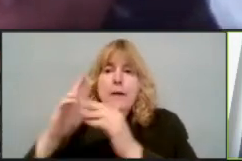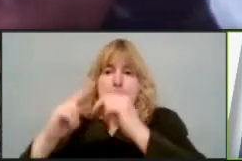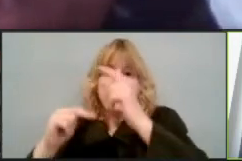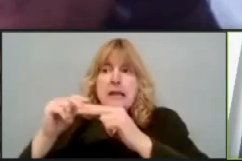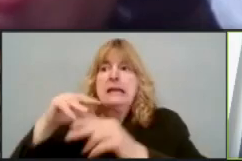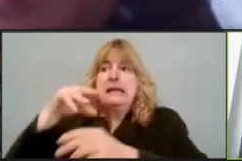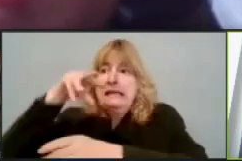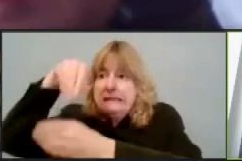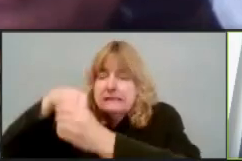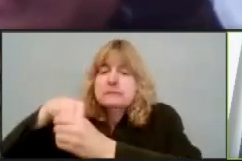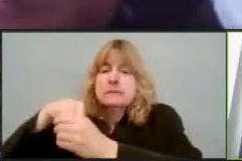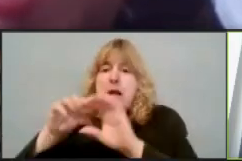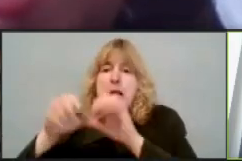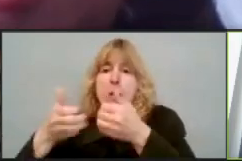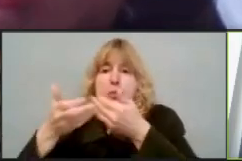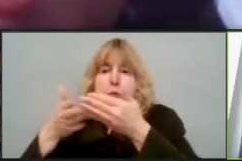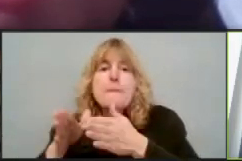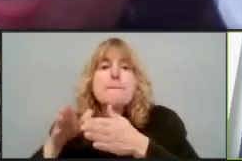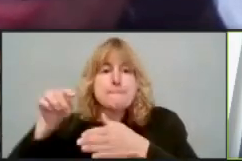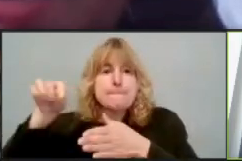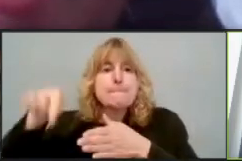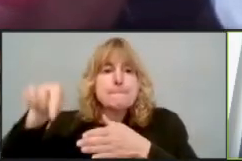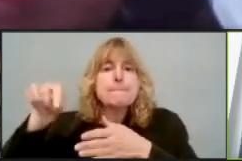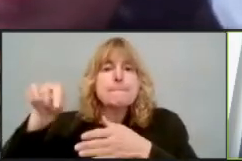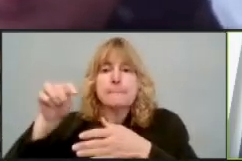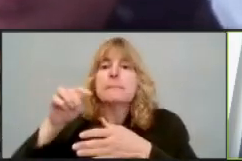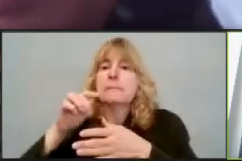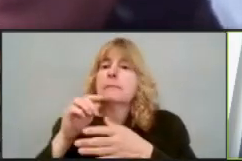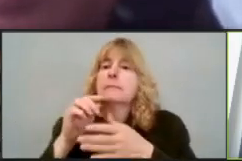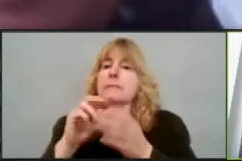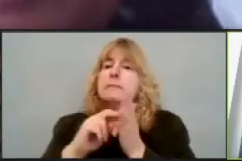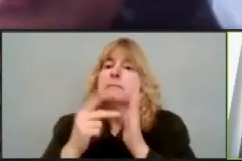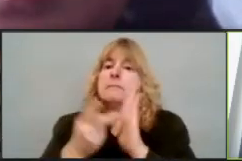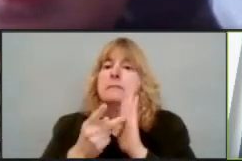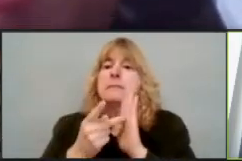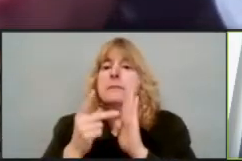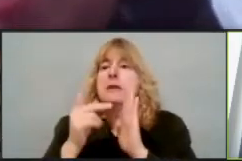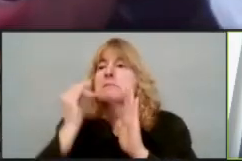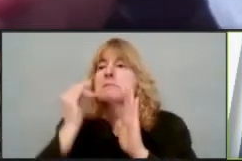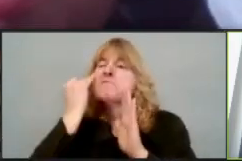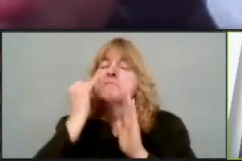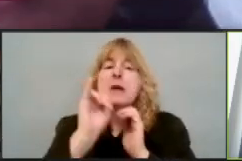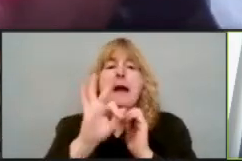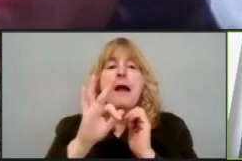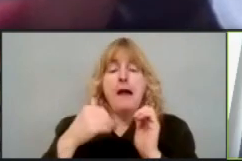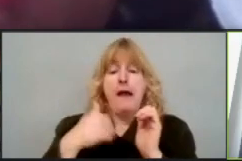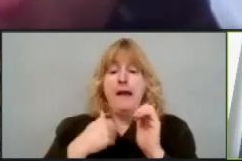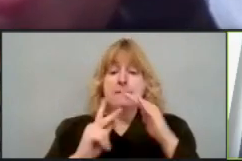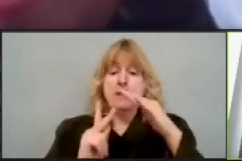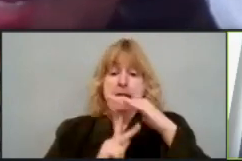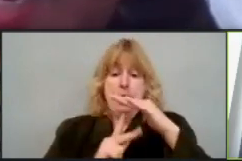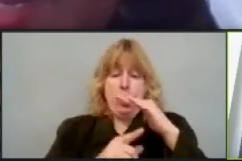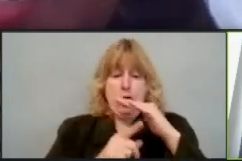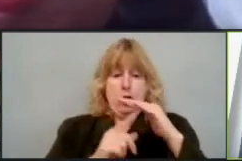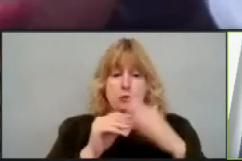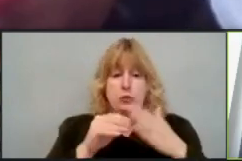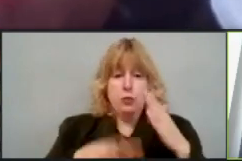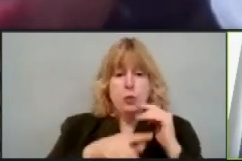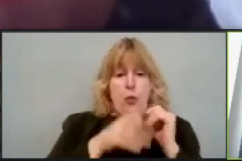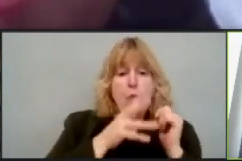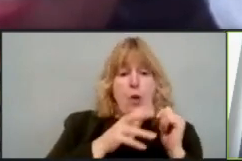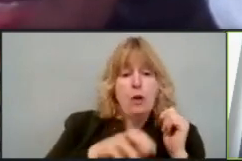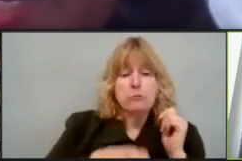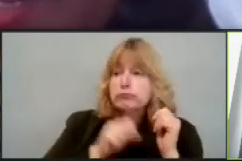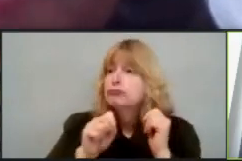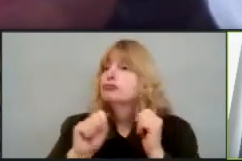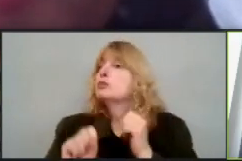And so by classroom, by grade band, just say if I had a kindergartner, I would drop her off at DIA or drop him